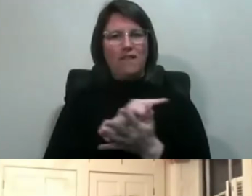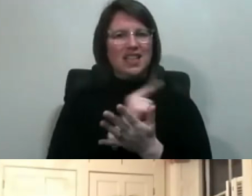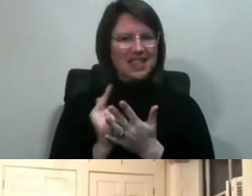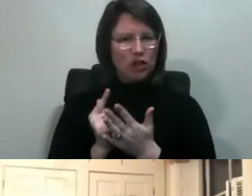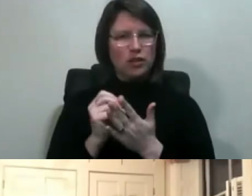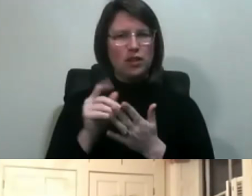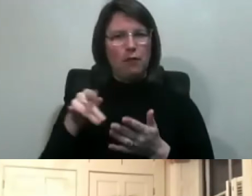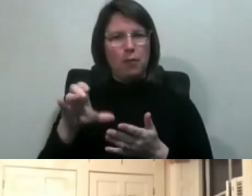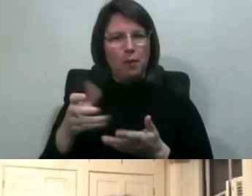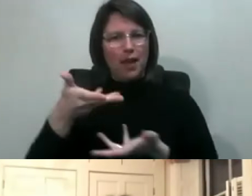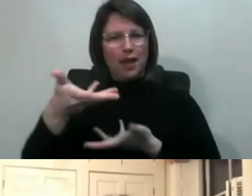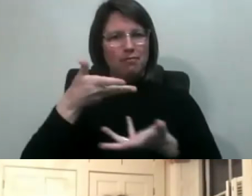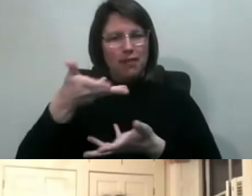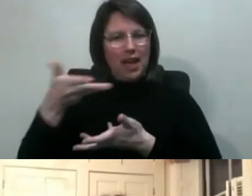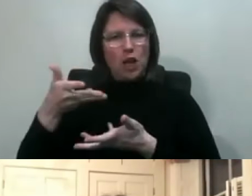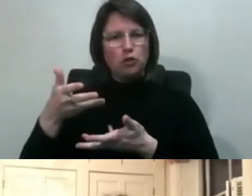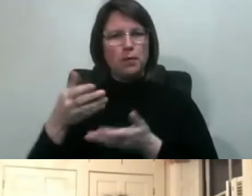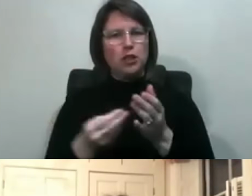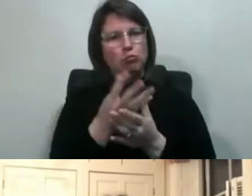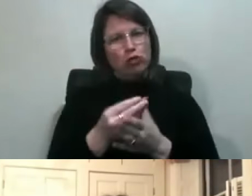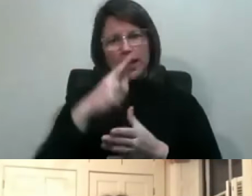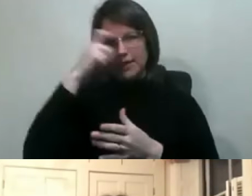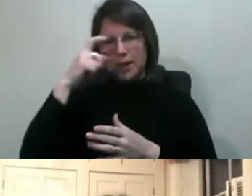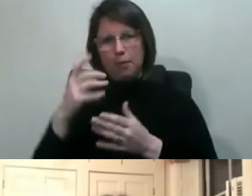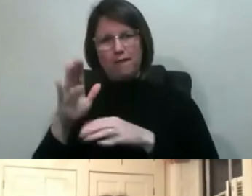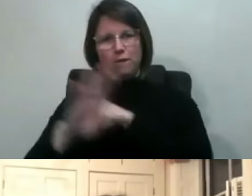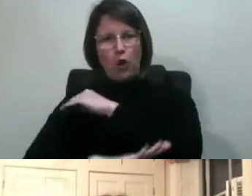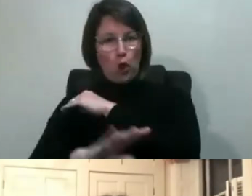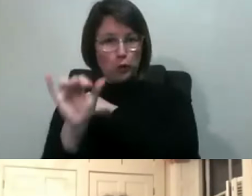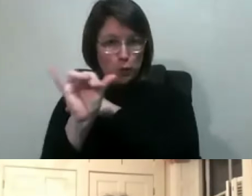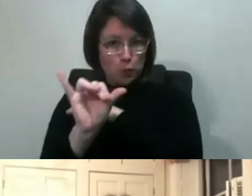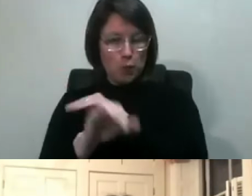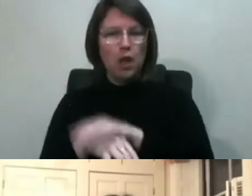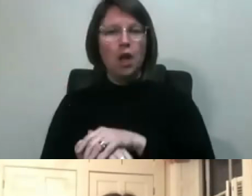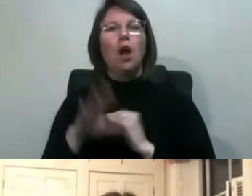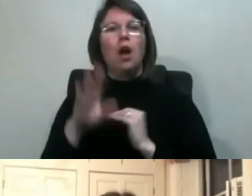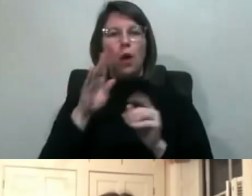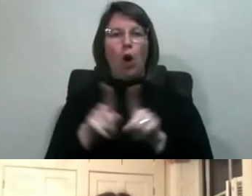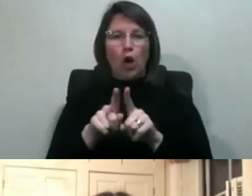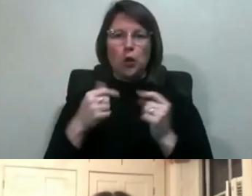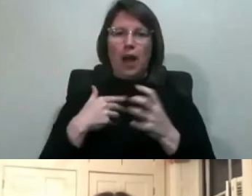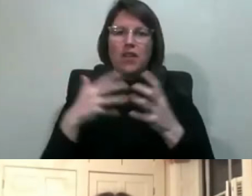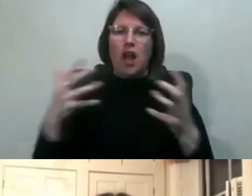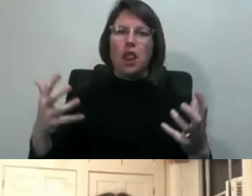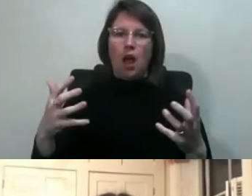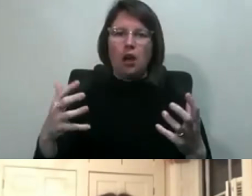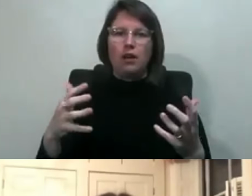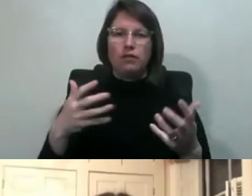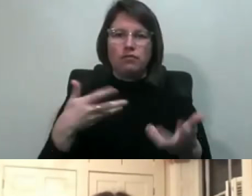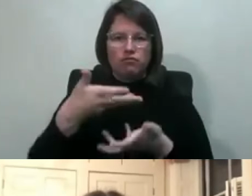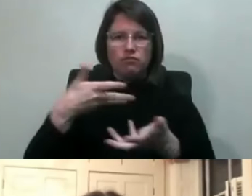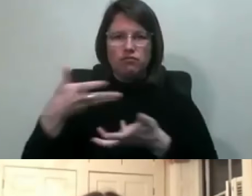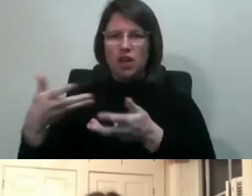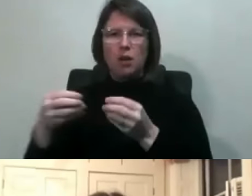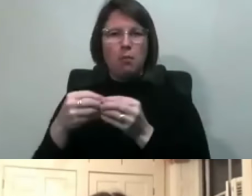this spring, summer, and fall as well. And that will also have a lot of touch points for more than the data,